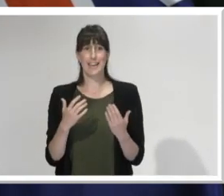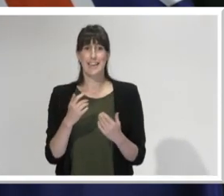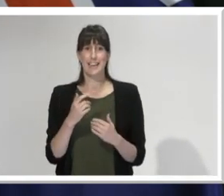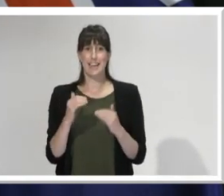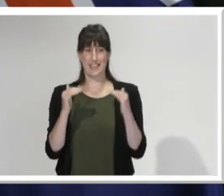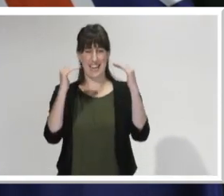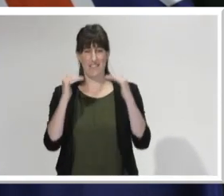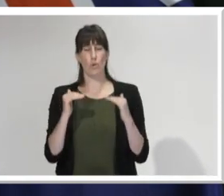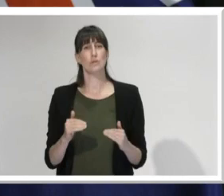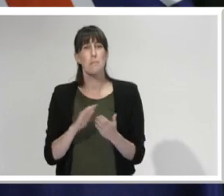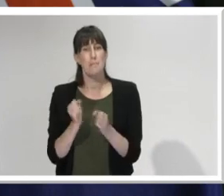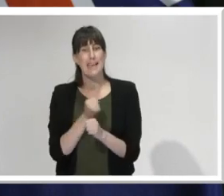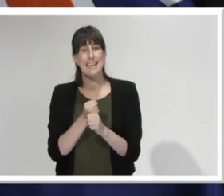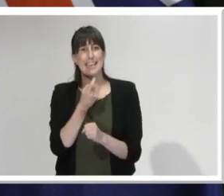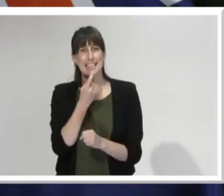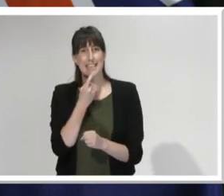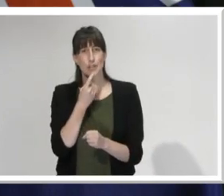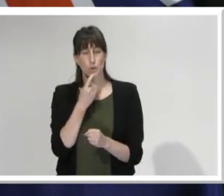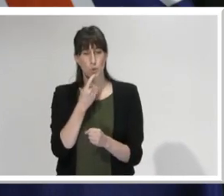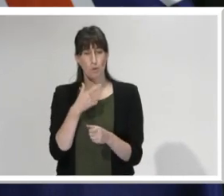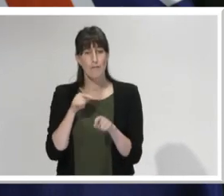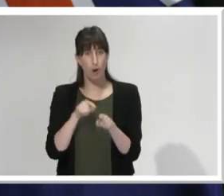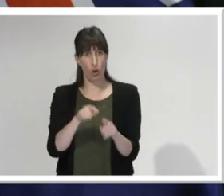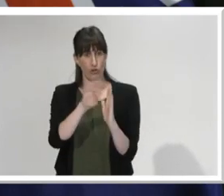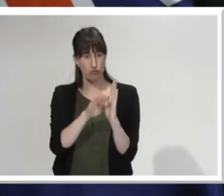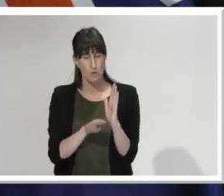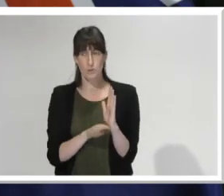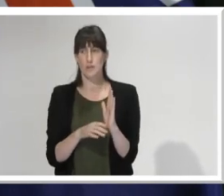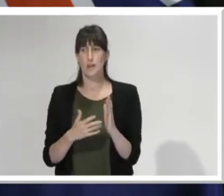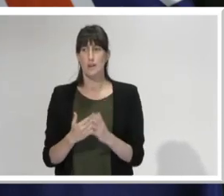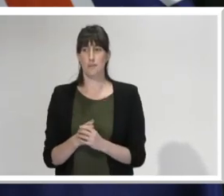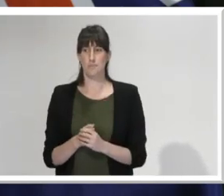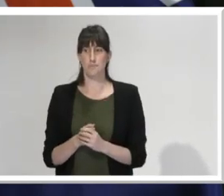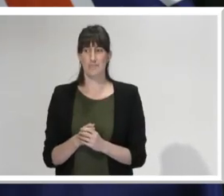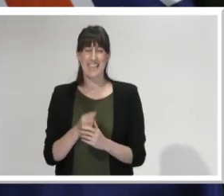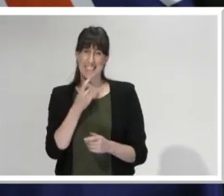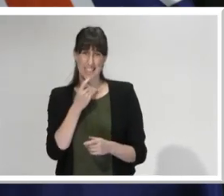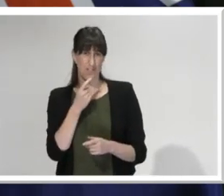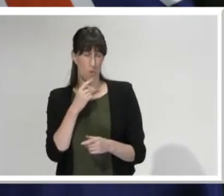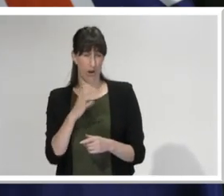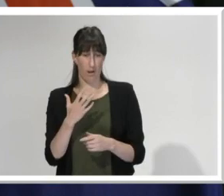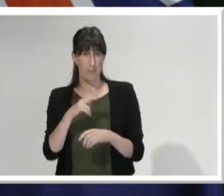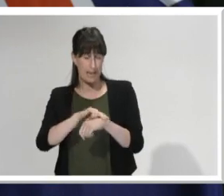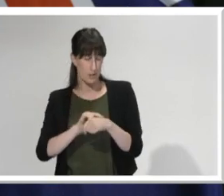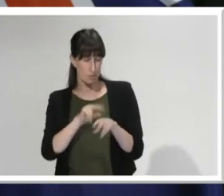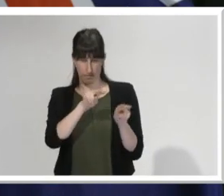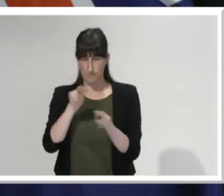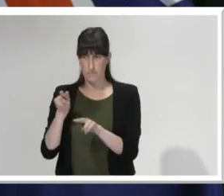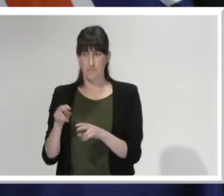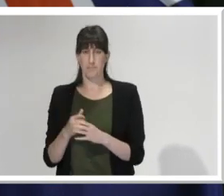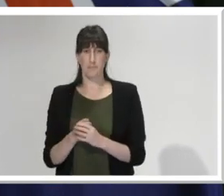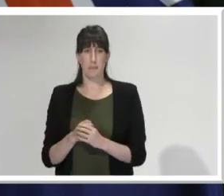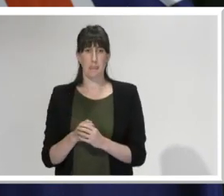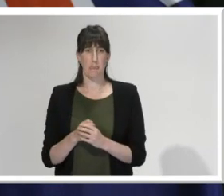that basically there's very few reasons why anyone is leaving their home, and you essentially can make a judgment over whether or not that is the reason people are out and